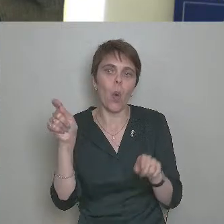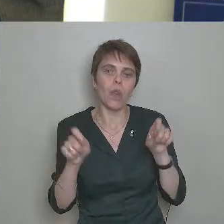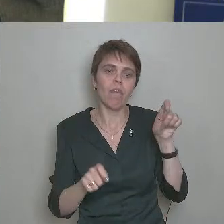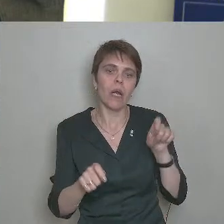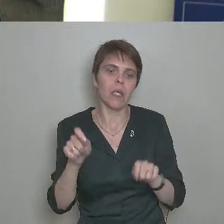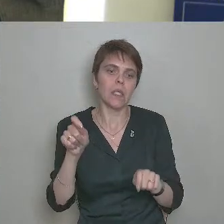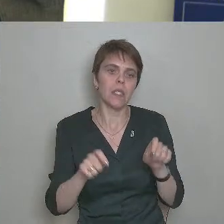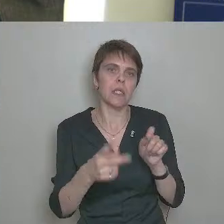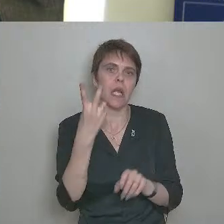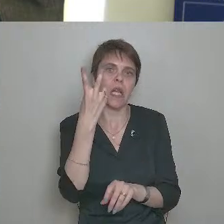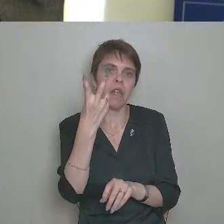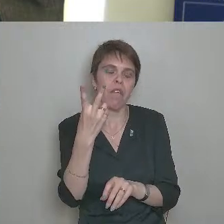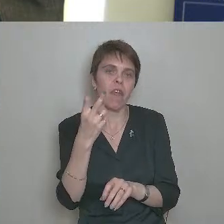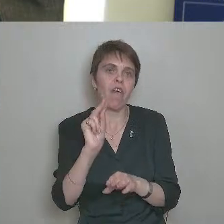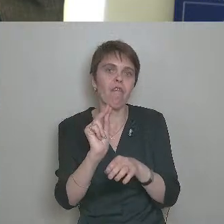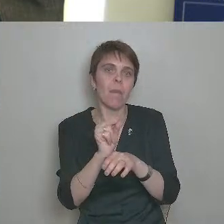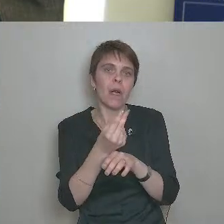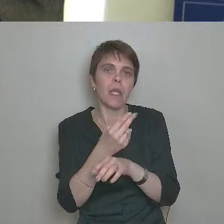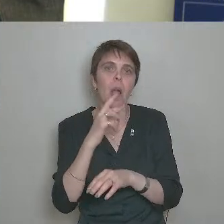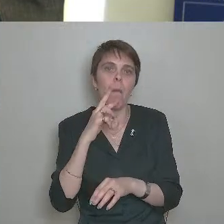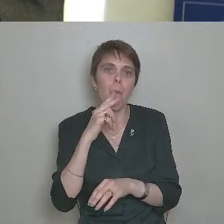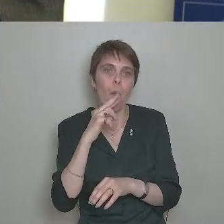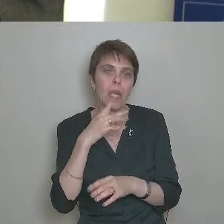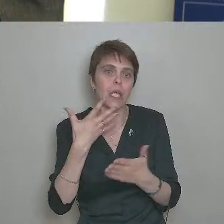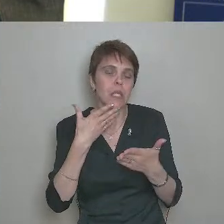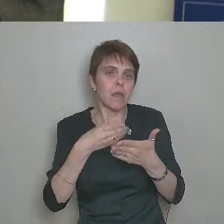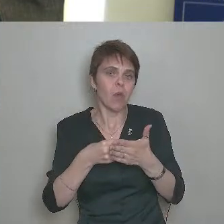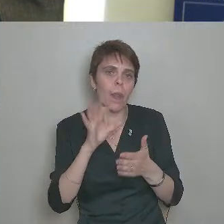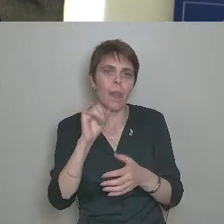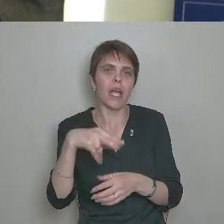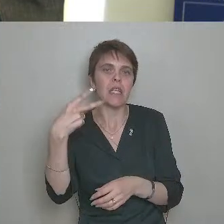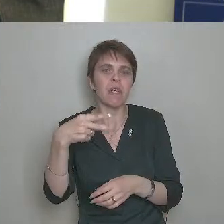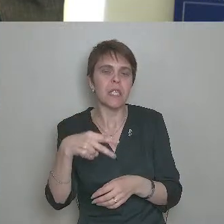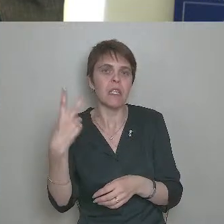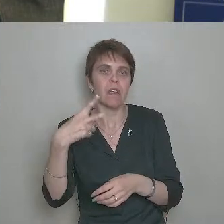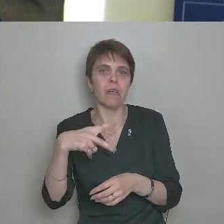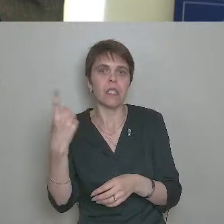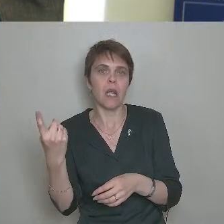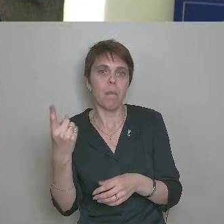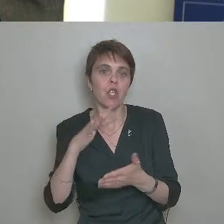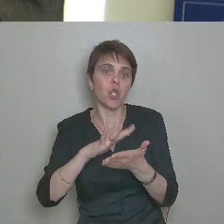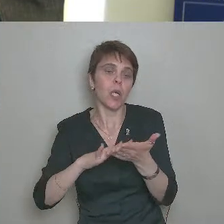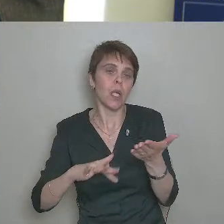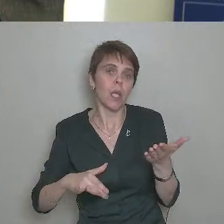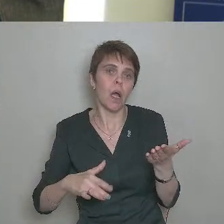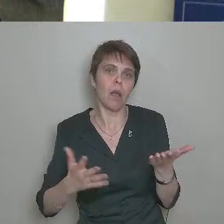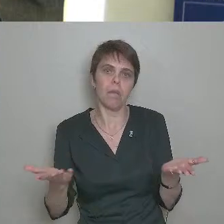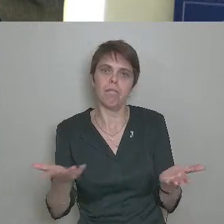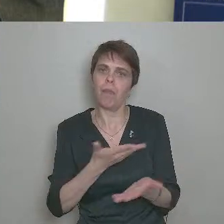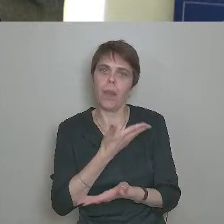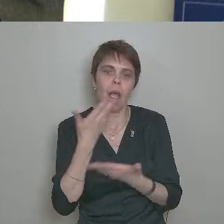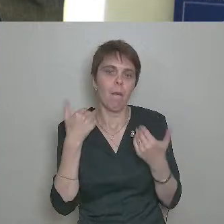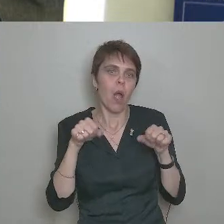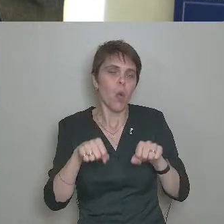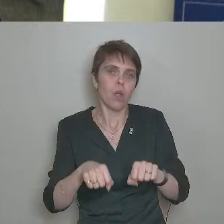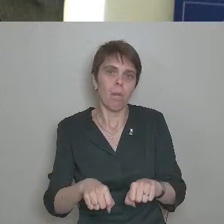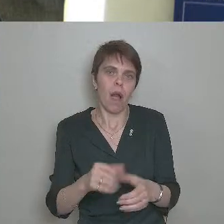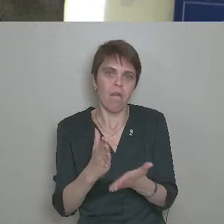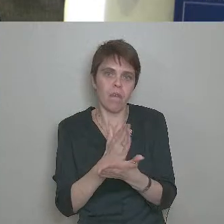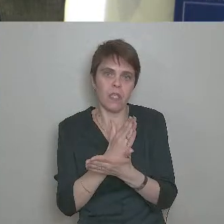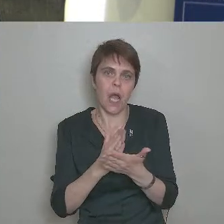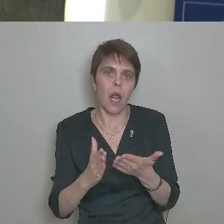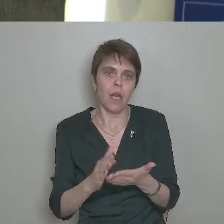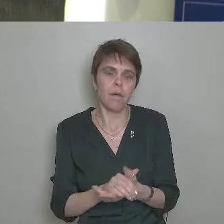2 conferences. So one option to correct mistakes, and those who plan the conferences to be